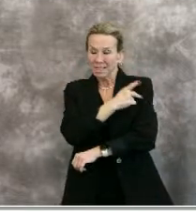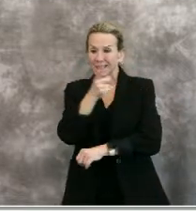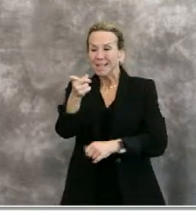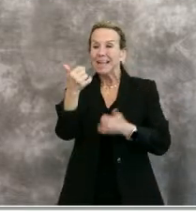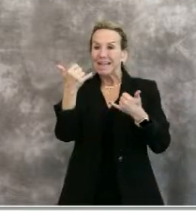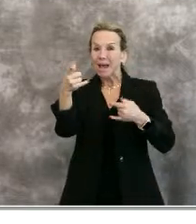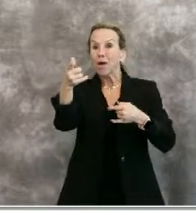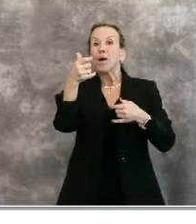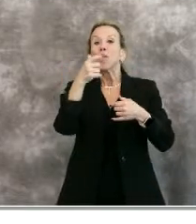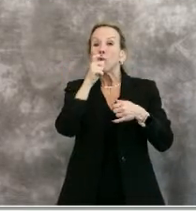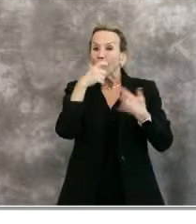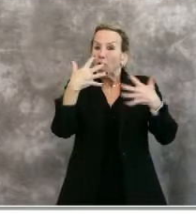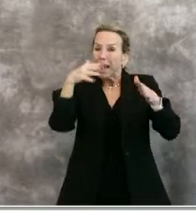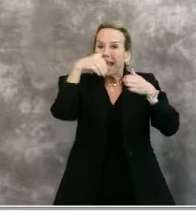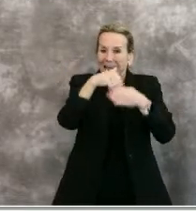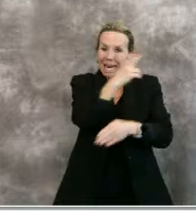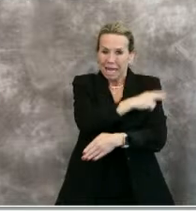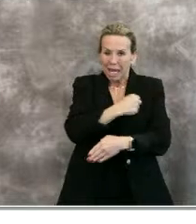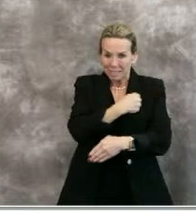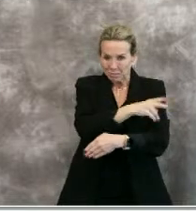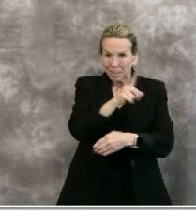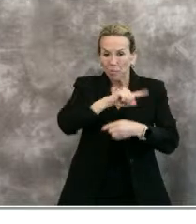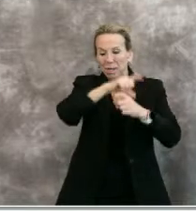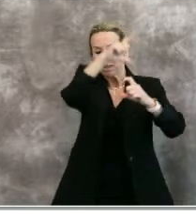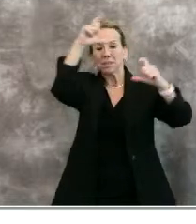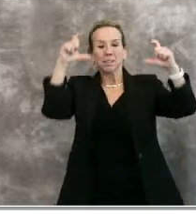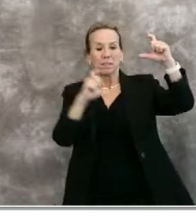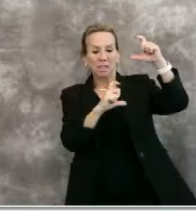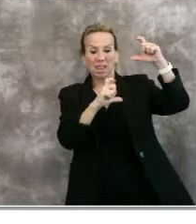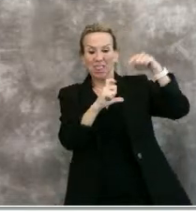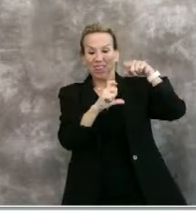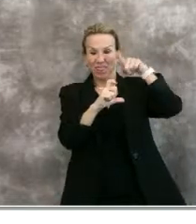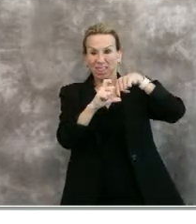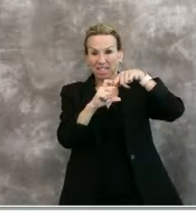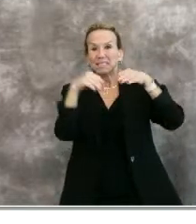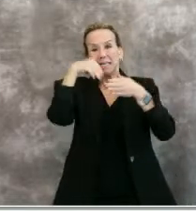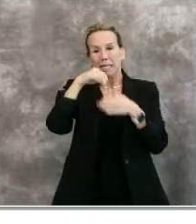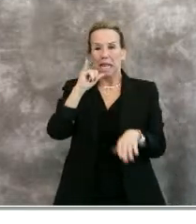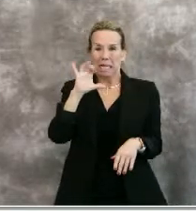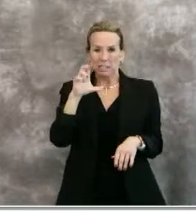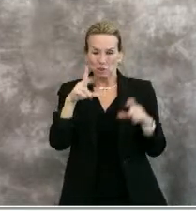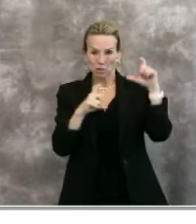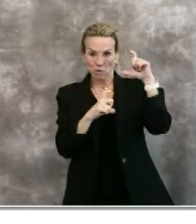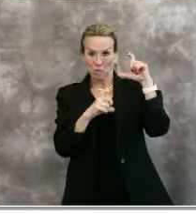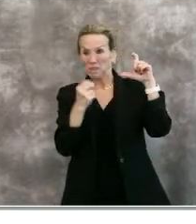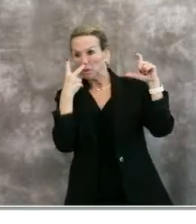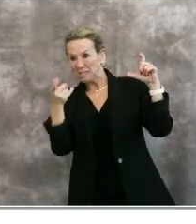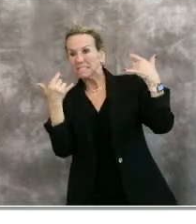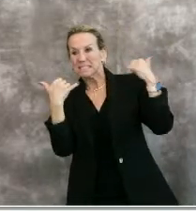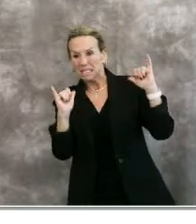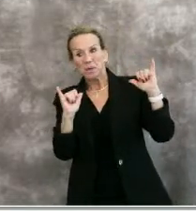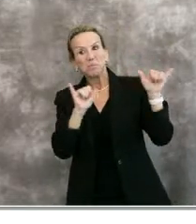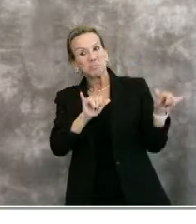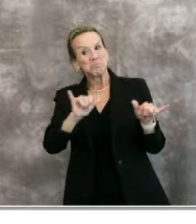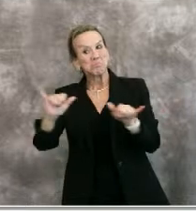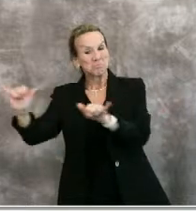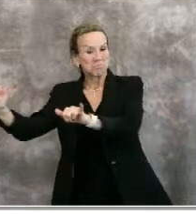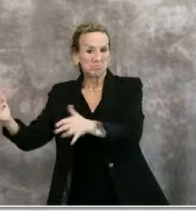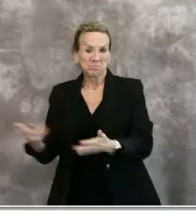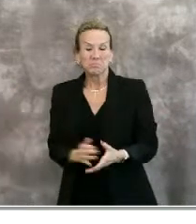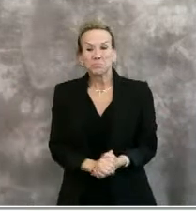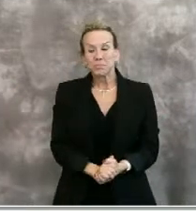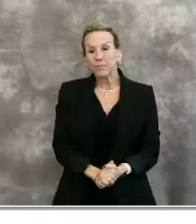subset of hospitalizations, and we see that these numbers also are remaining consistent. Next